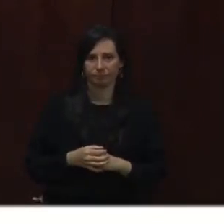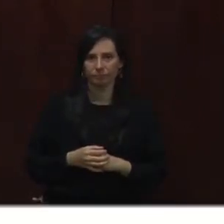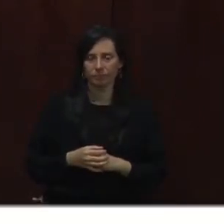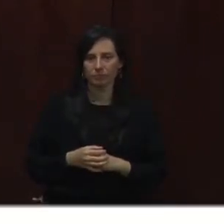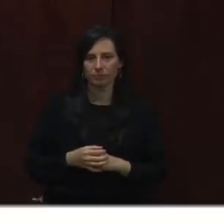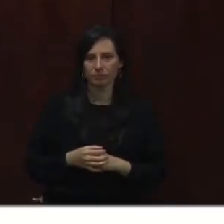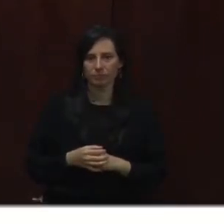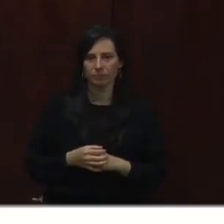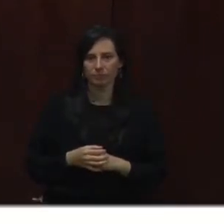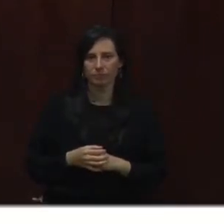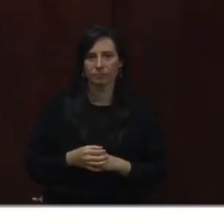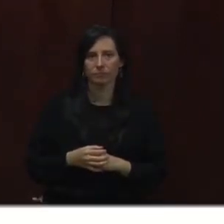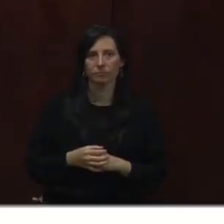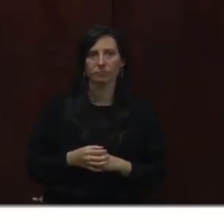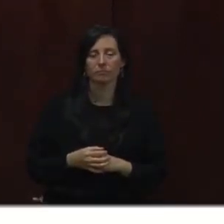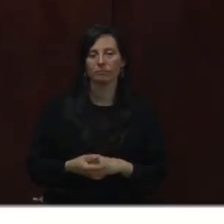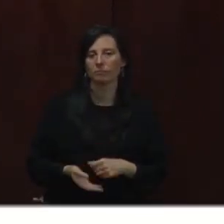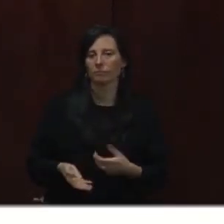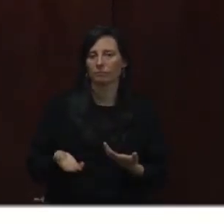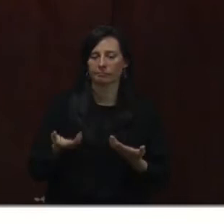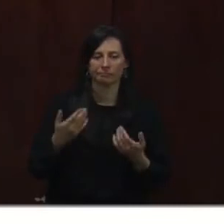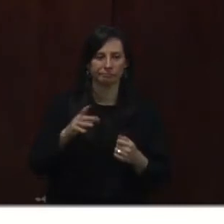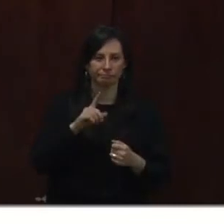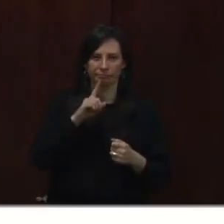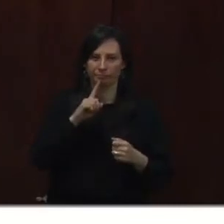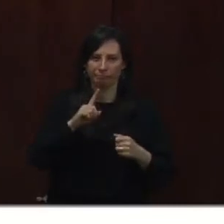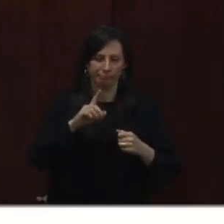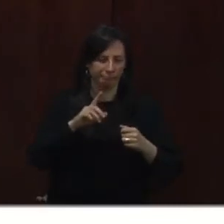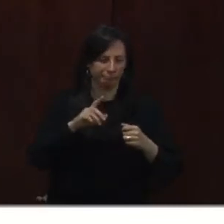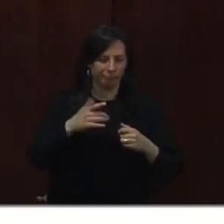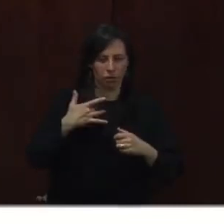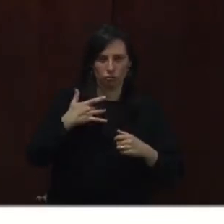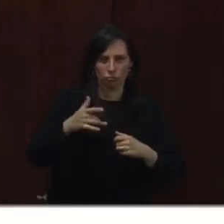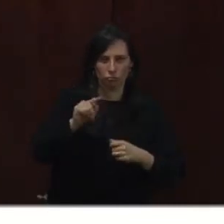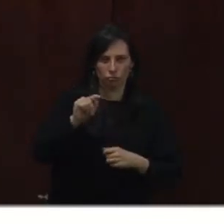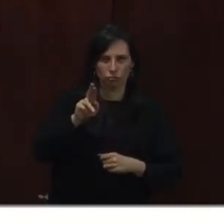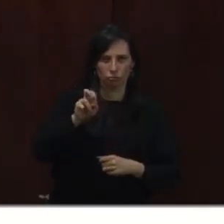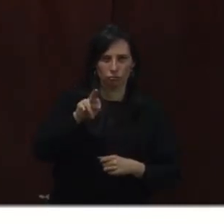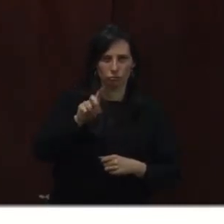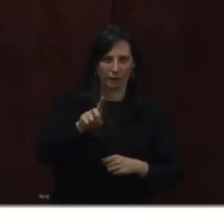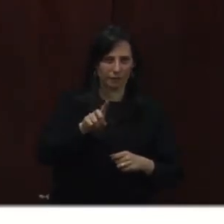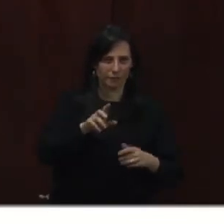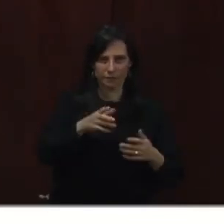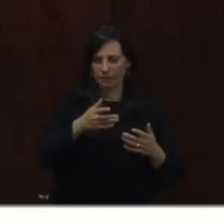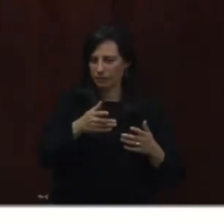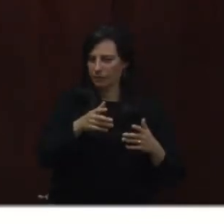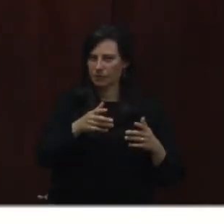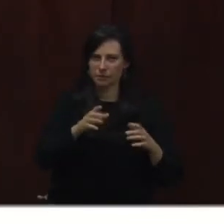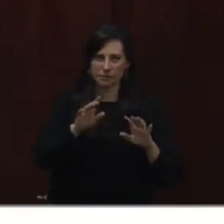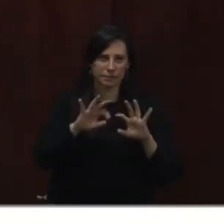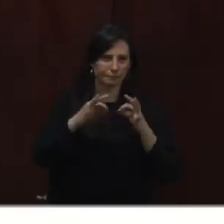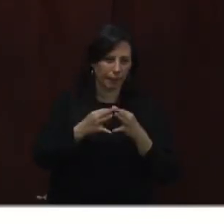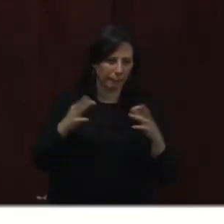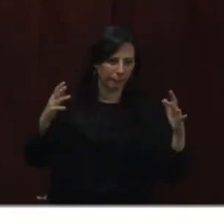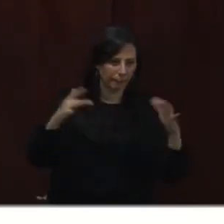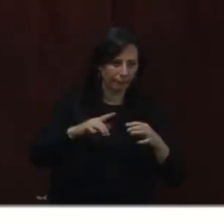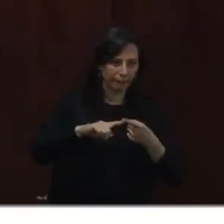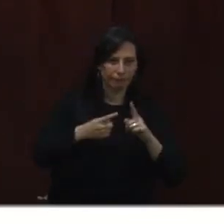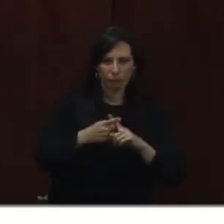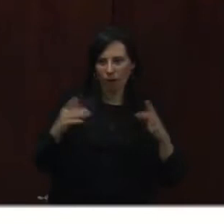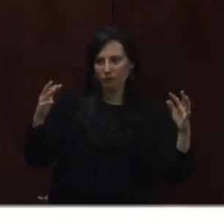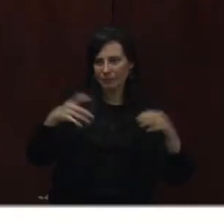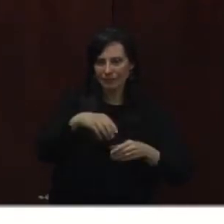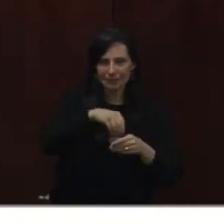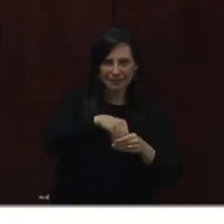Trends in cases have not changed significantly. Cases cite gatherings with families and friends, both in the home and outside of